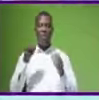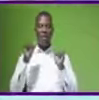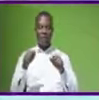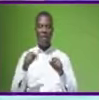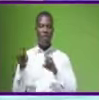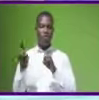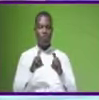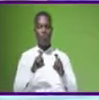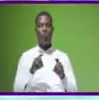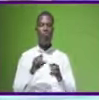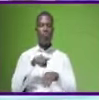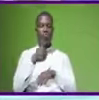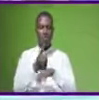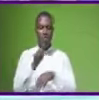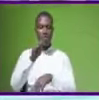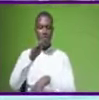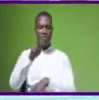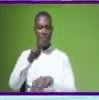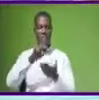Mingo.